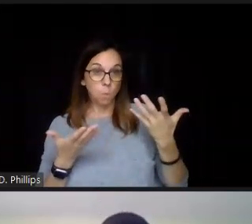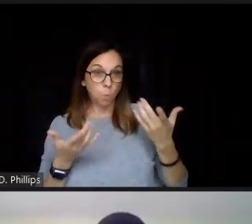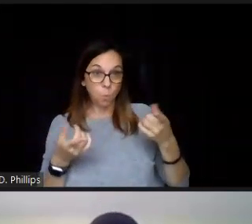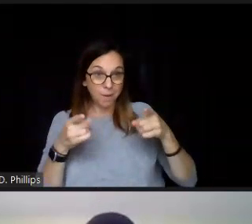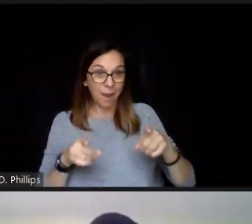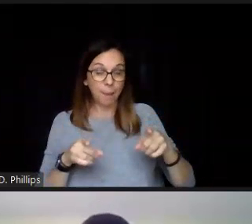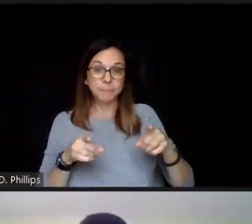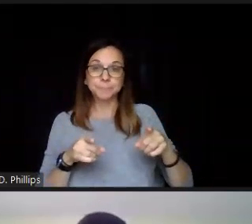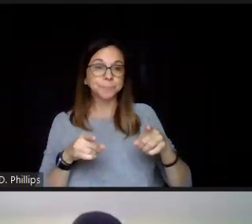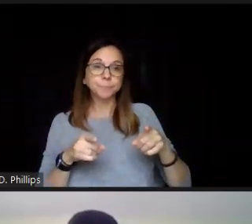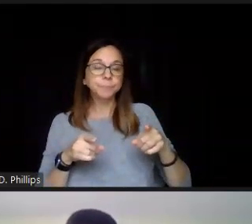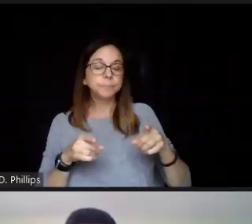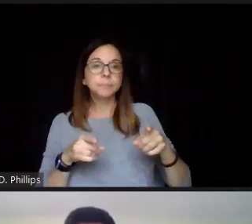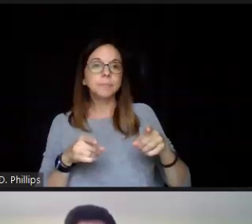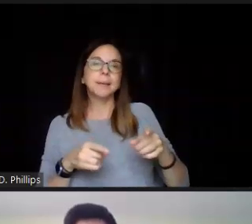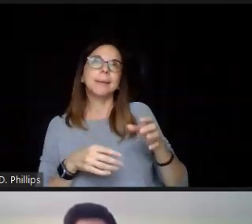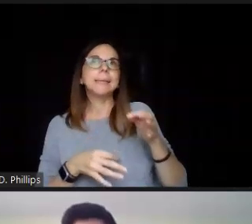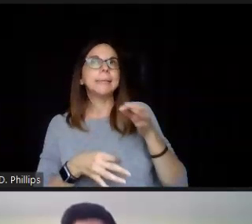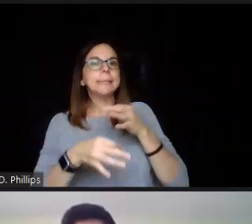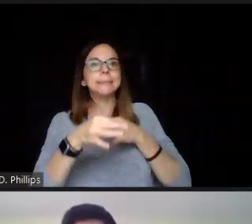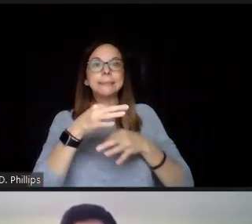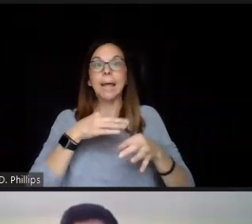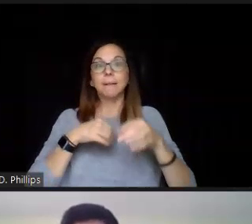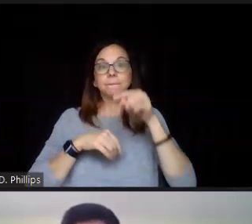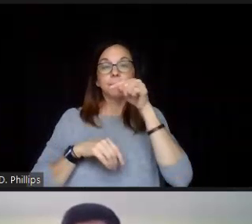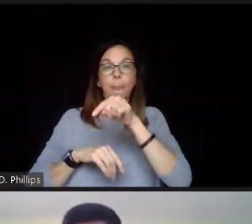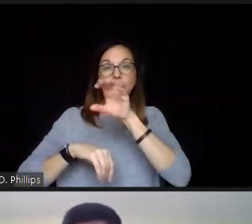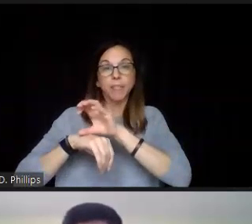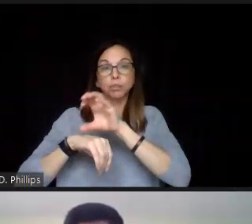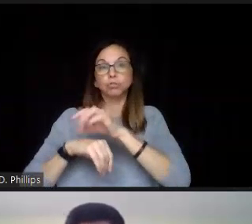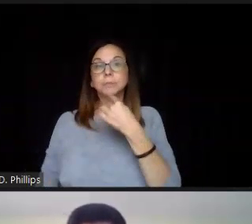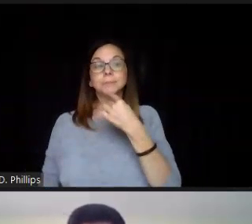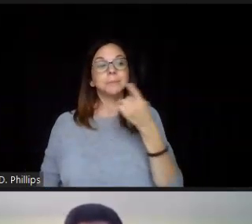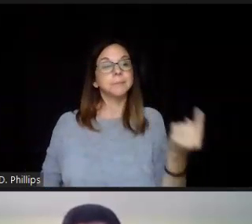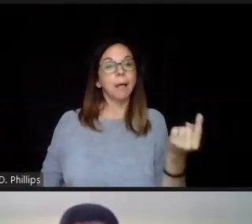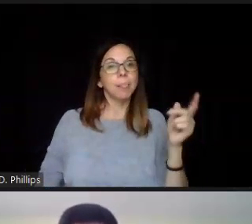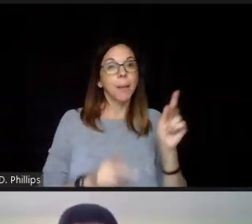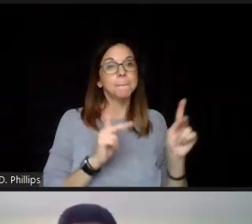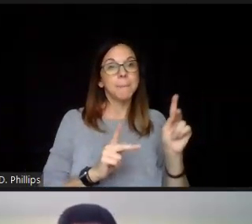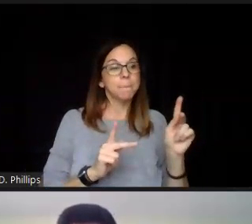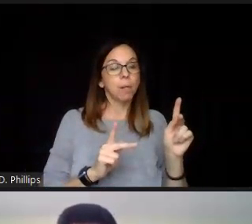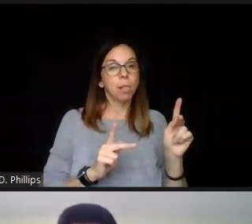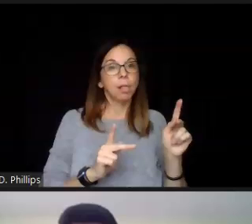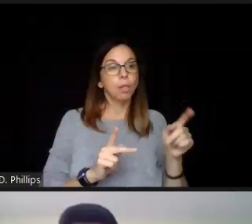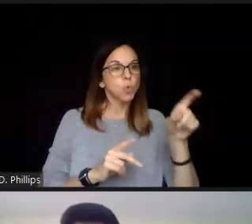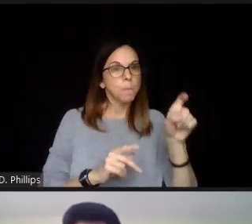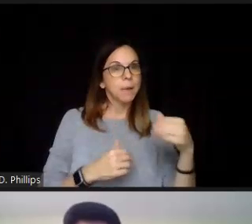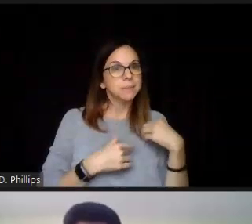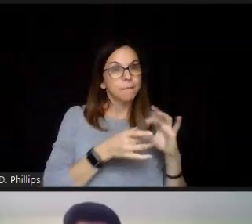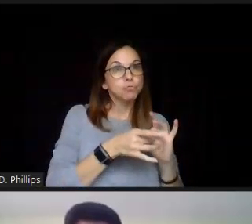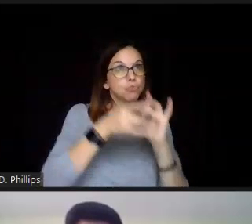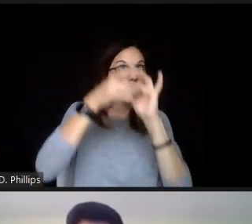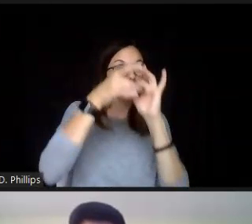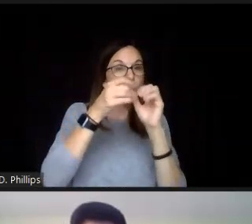is, instead of necessarily the church telling people how to have a relationship with